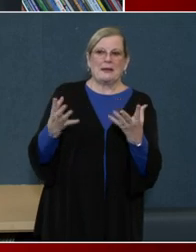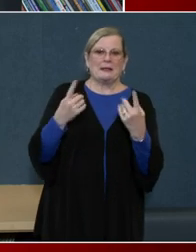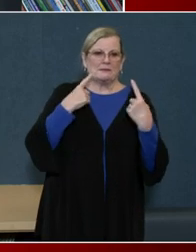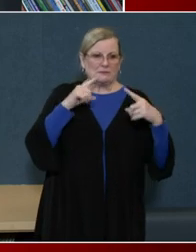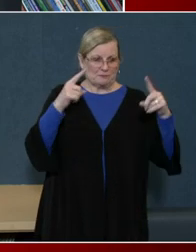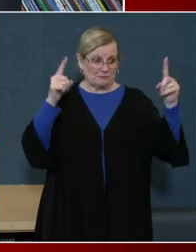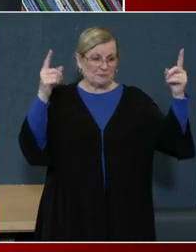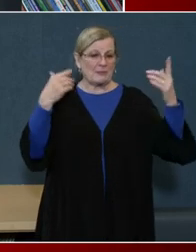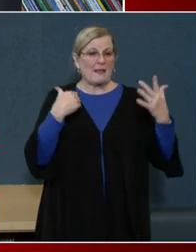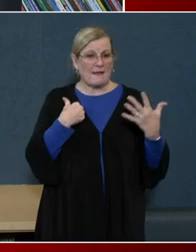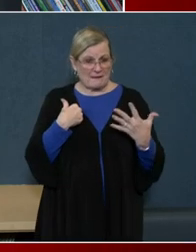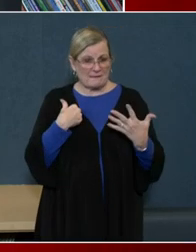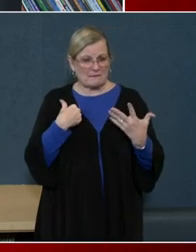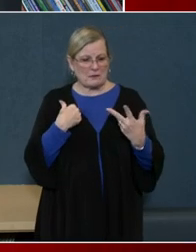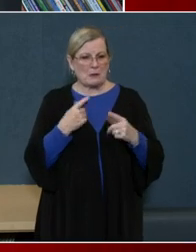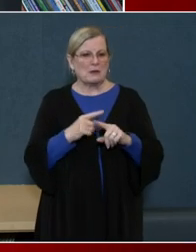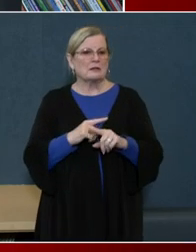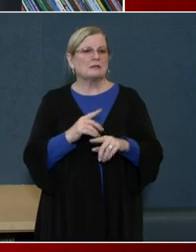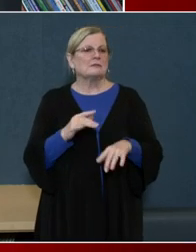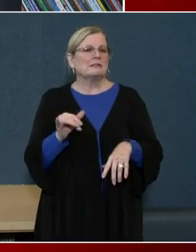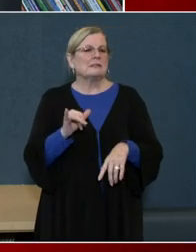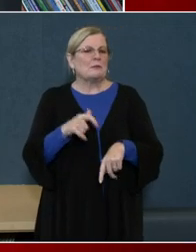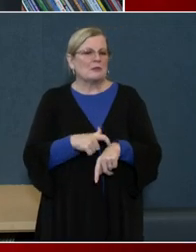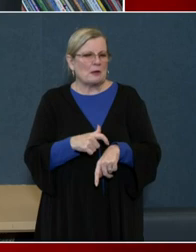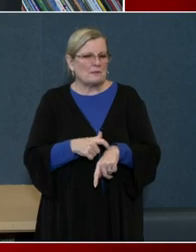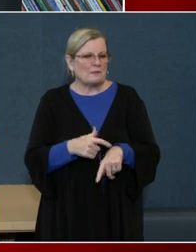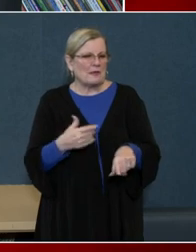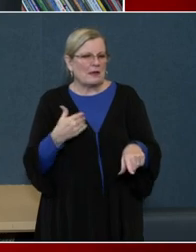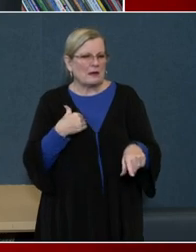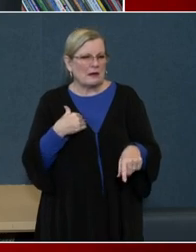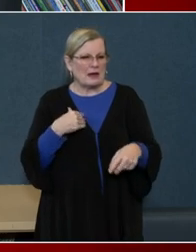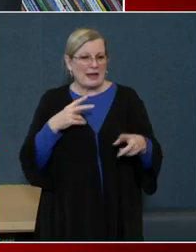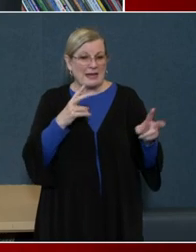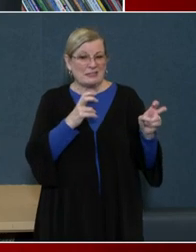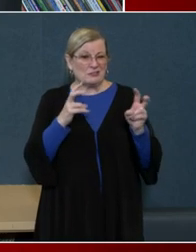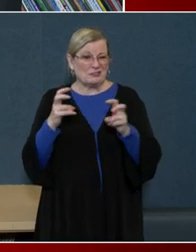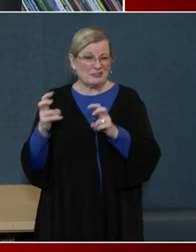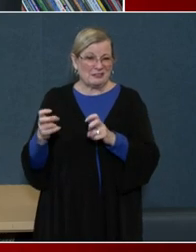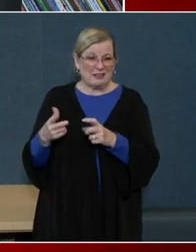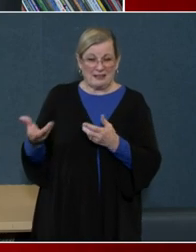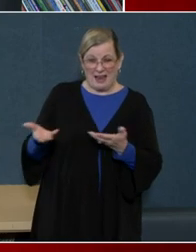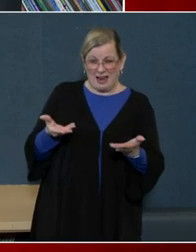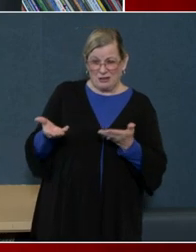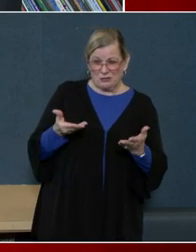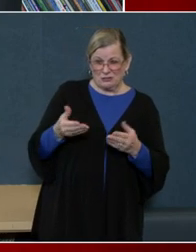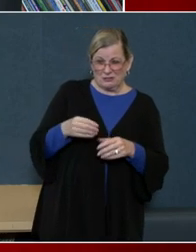reversed the course of the federal government with regard to hiring and Jim Crow, and